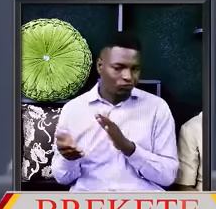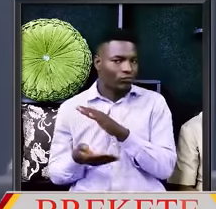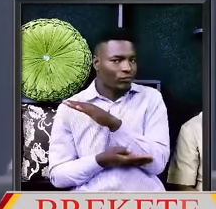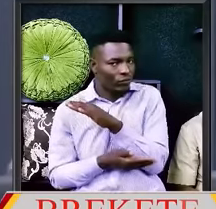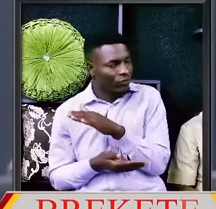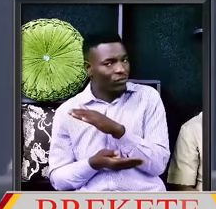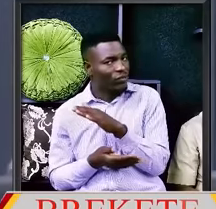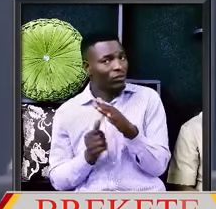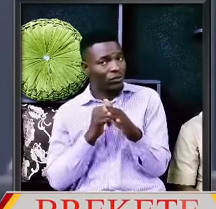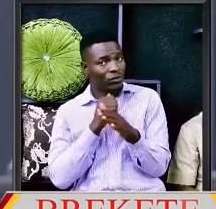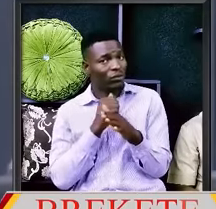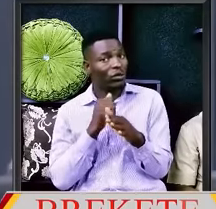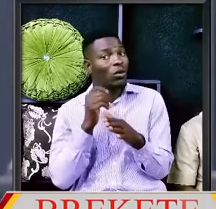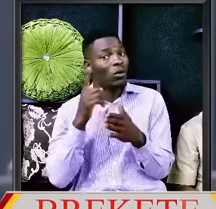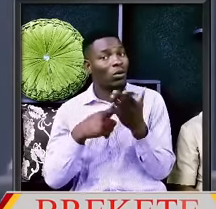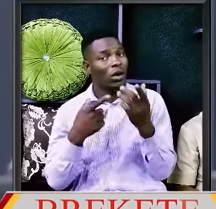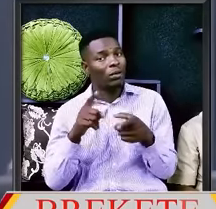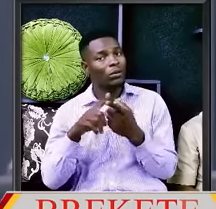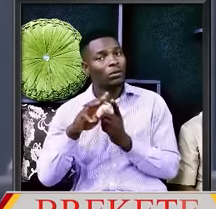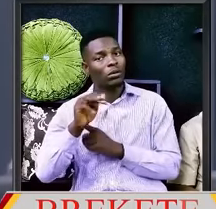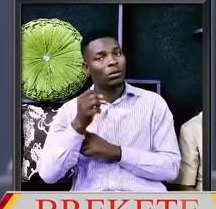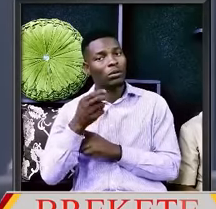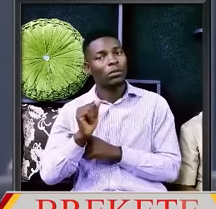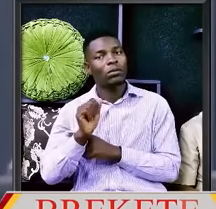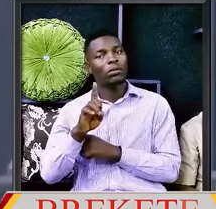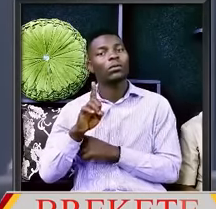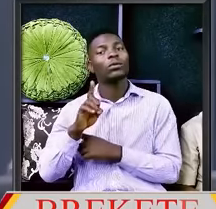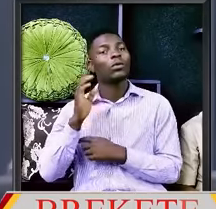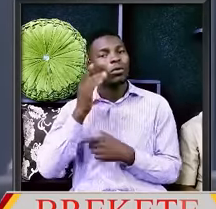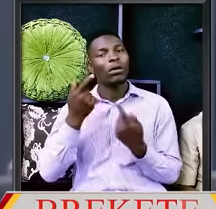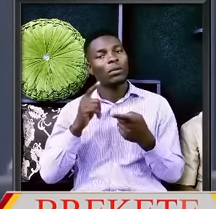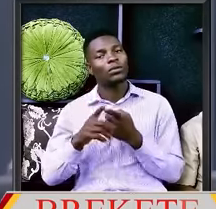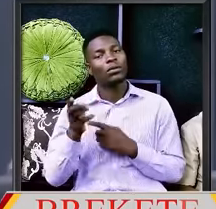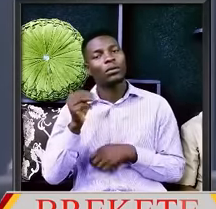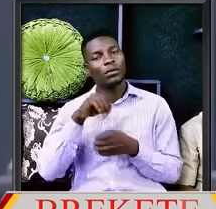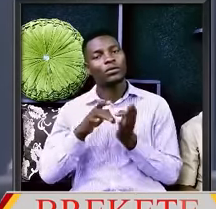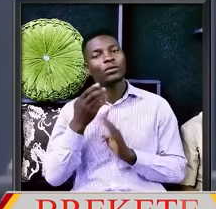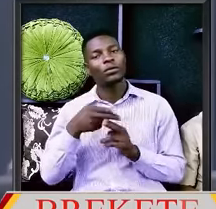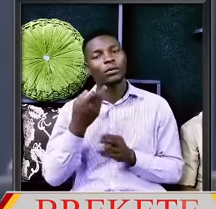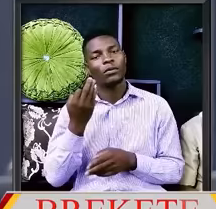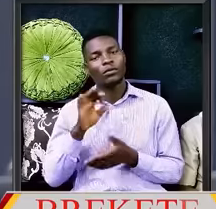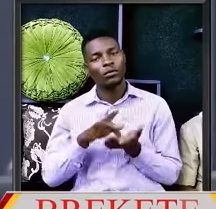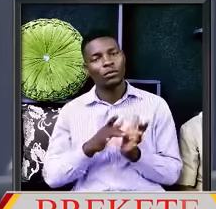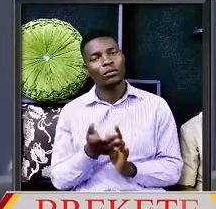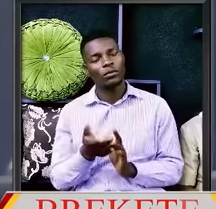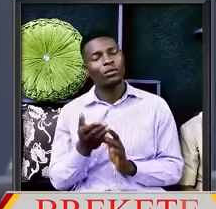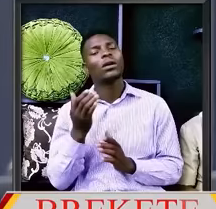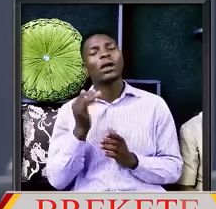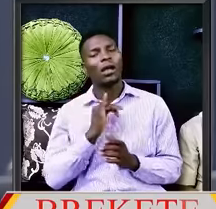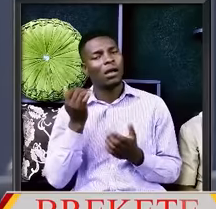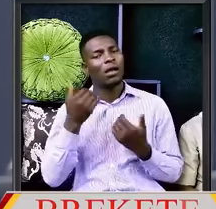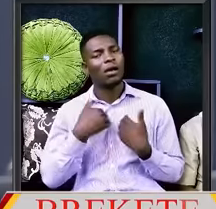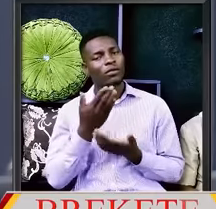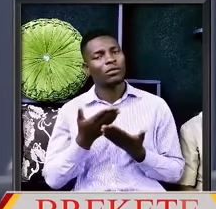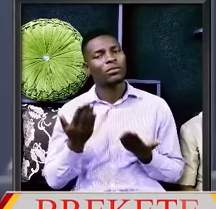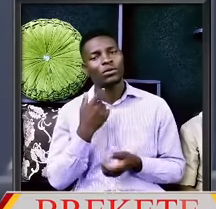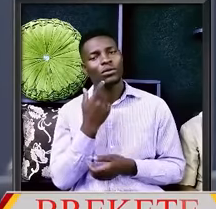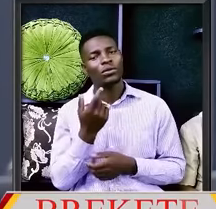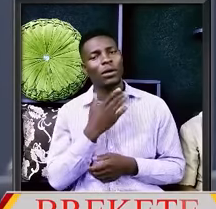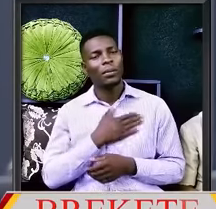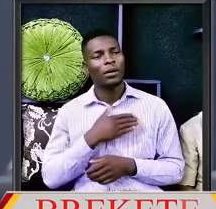will happen today in the name of Jesus. So, sir, I have something to say, sir. Mm. Please, sir, I want you